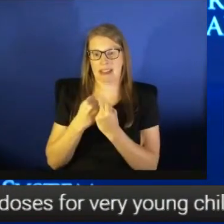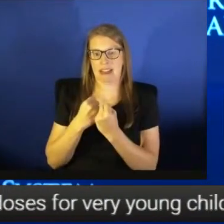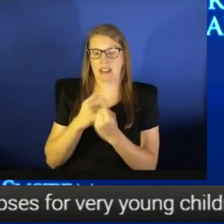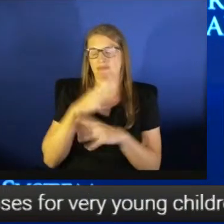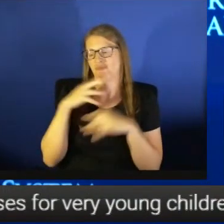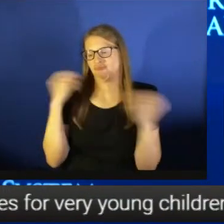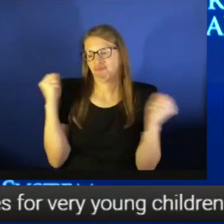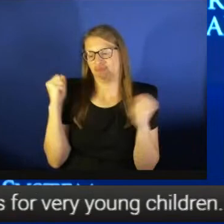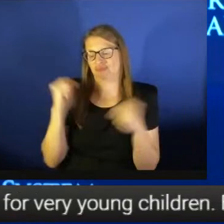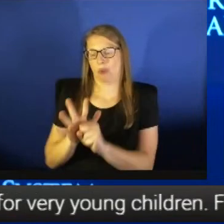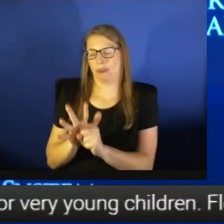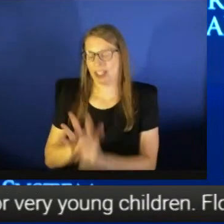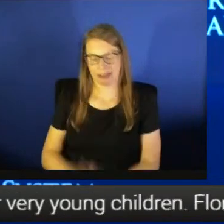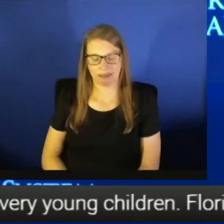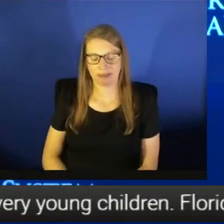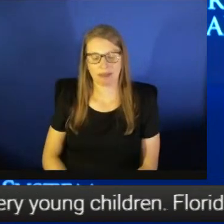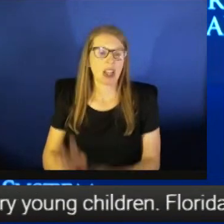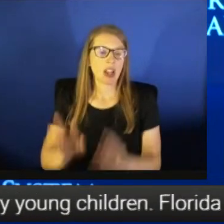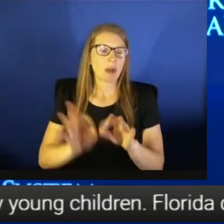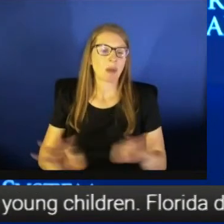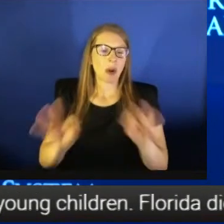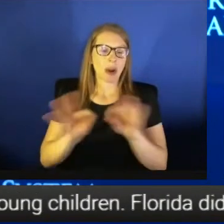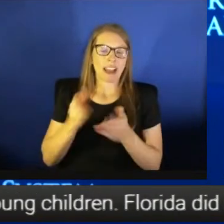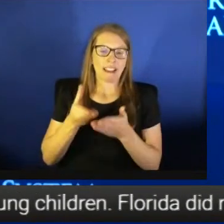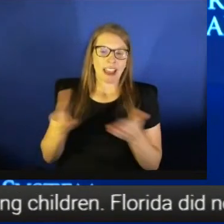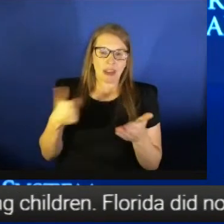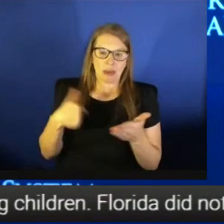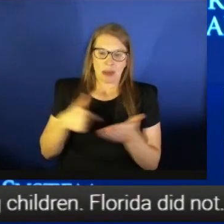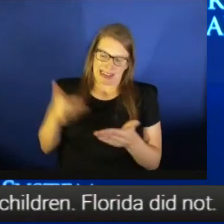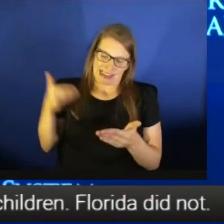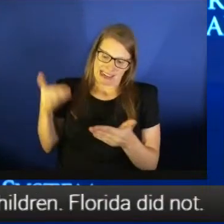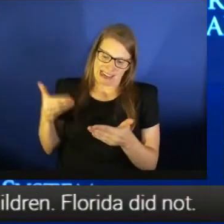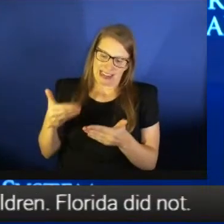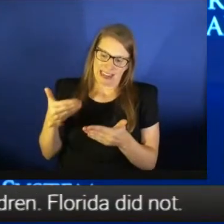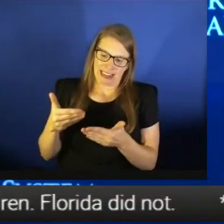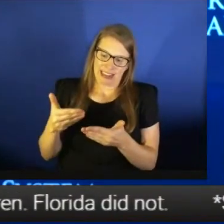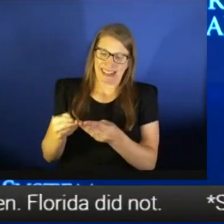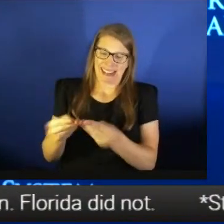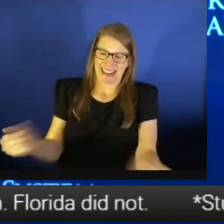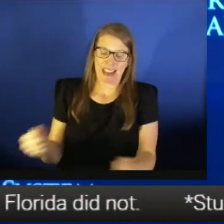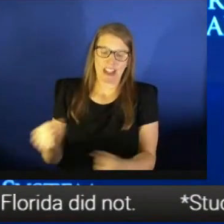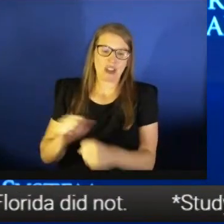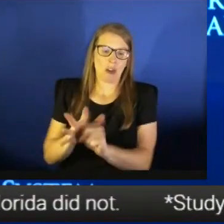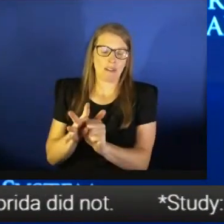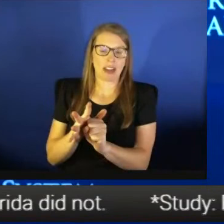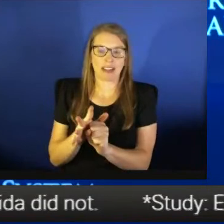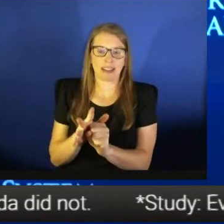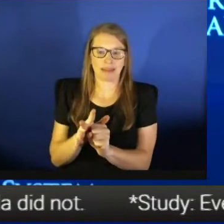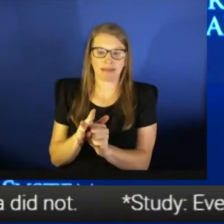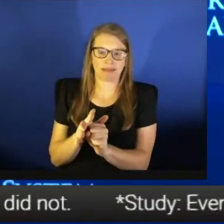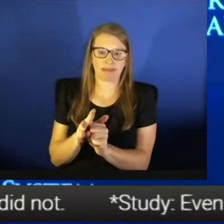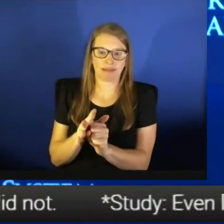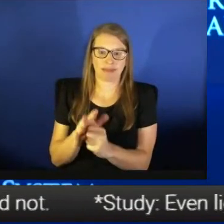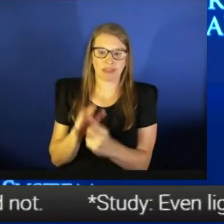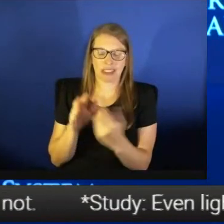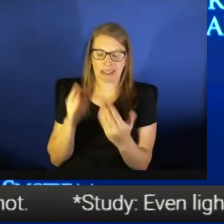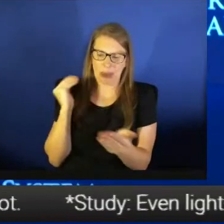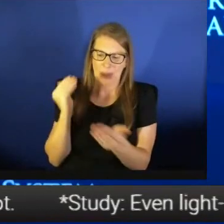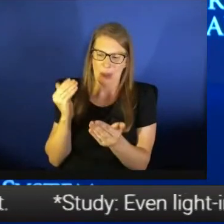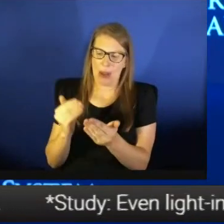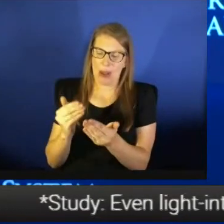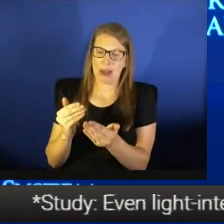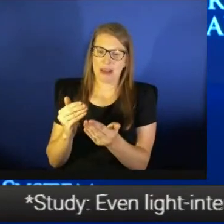think the important thing is we're getting closer to getting past COVID and getting to this stage in which we are truly